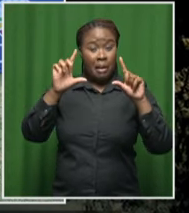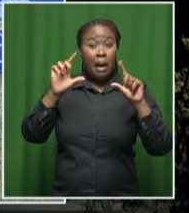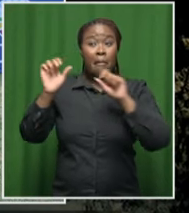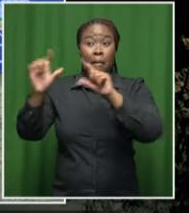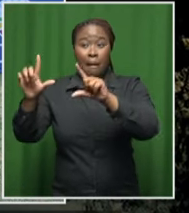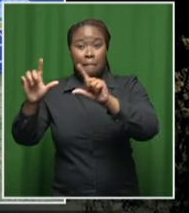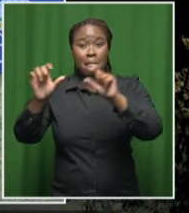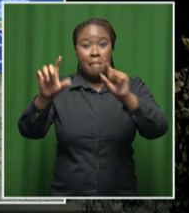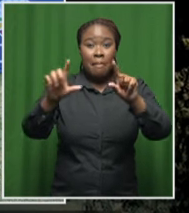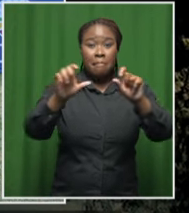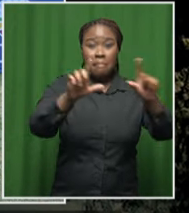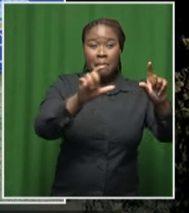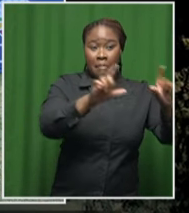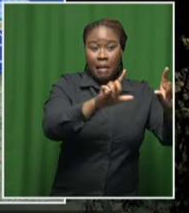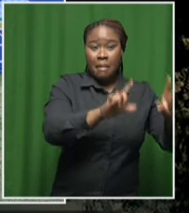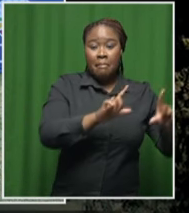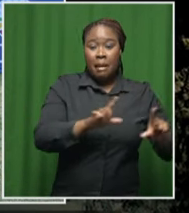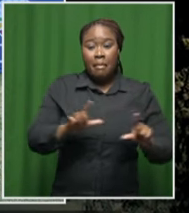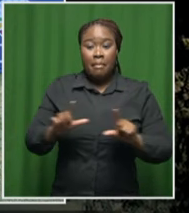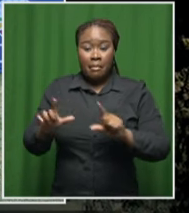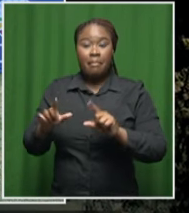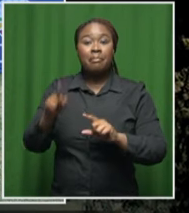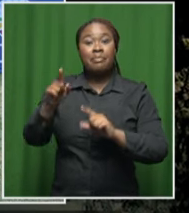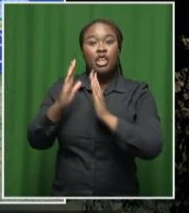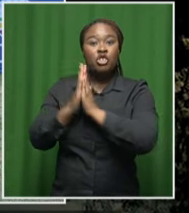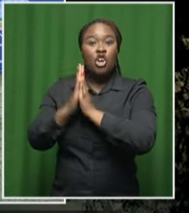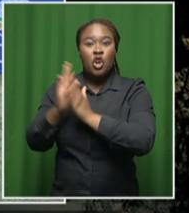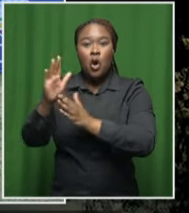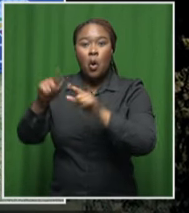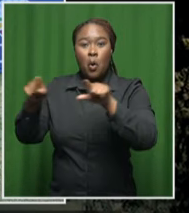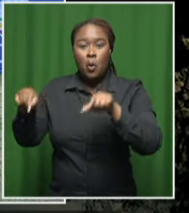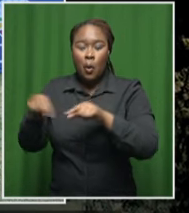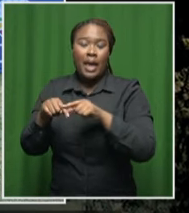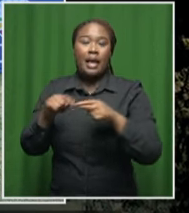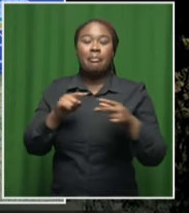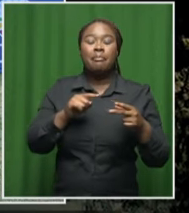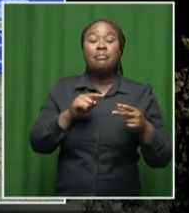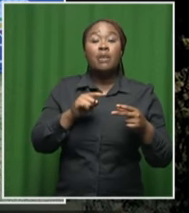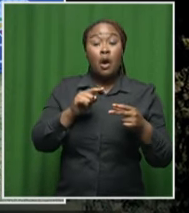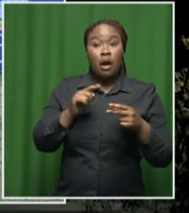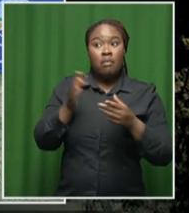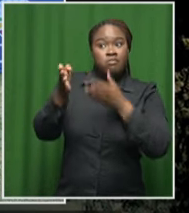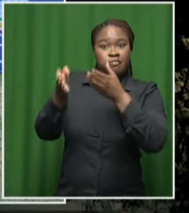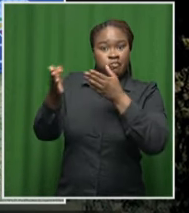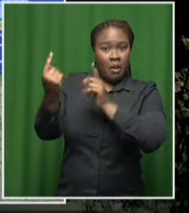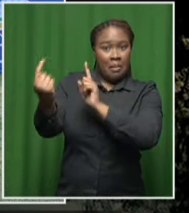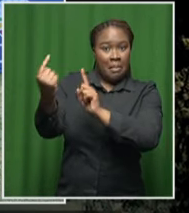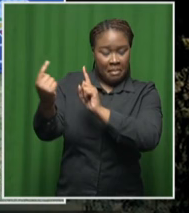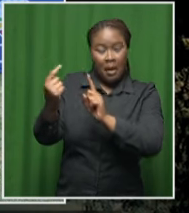Pretoria, Nozintombi Mia at Church Square, as well as Kenny Mapanga. So we'll have that